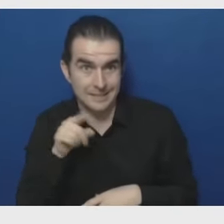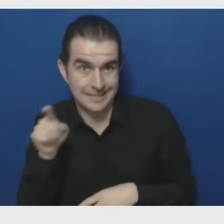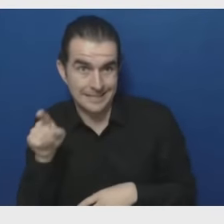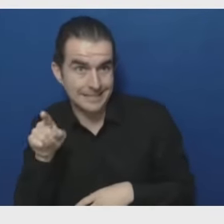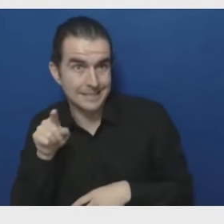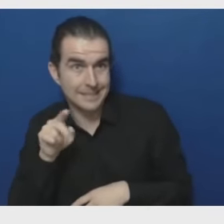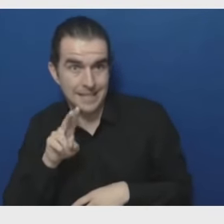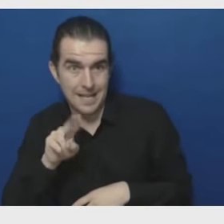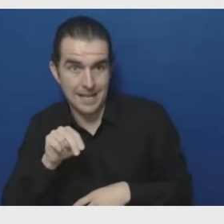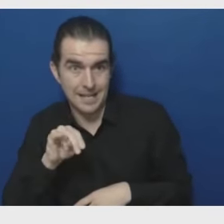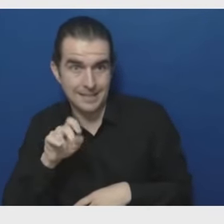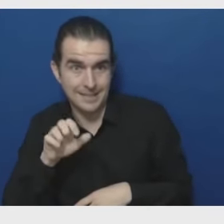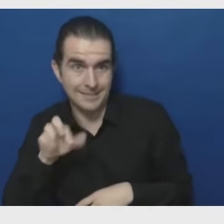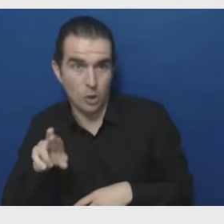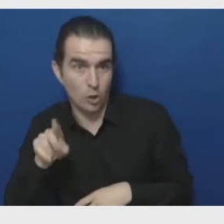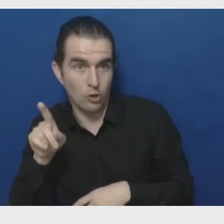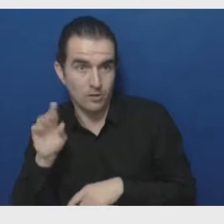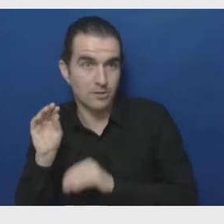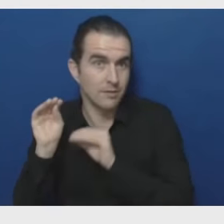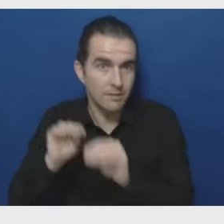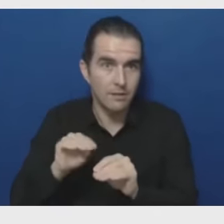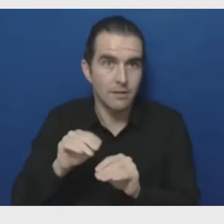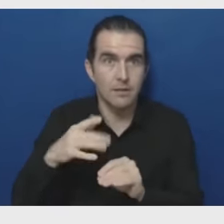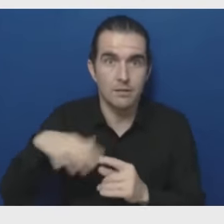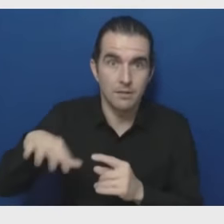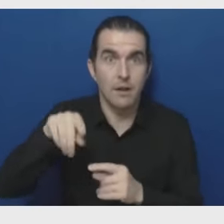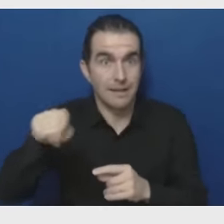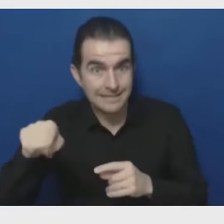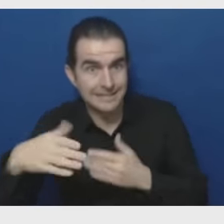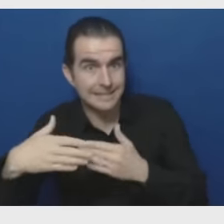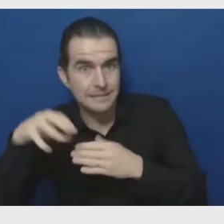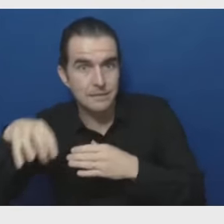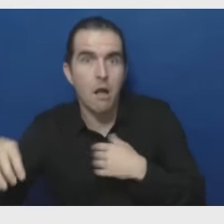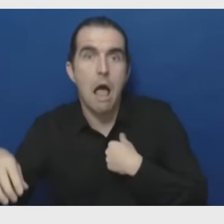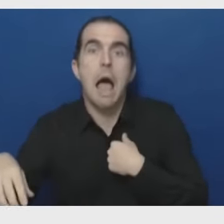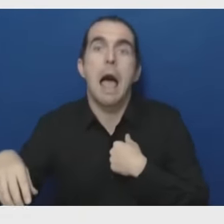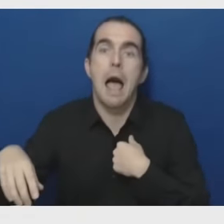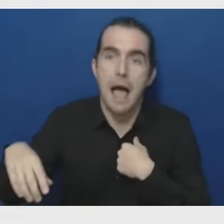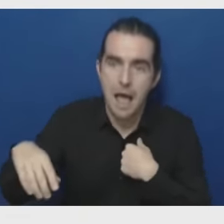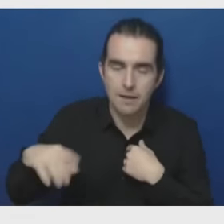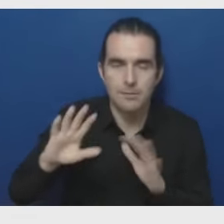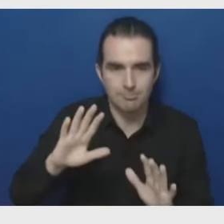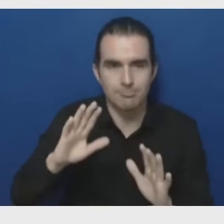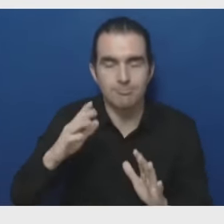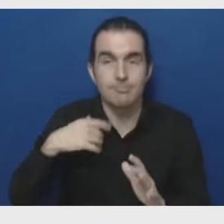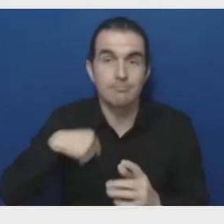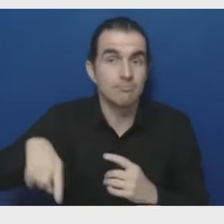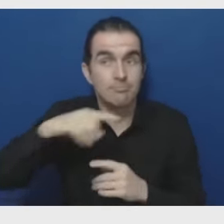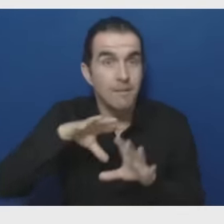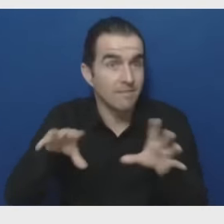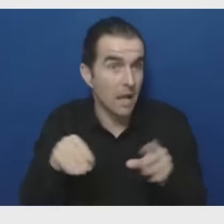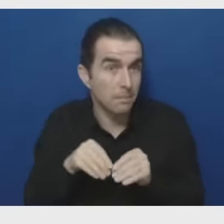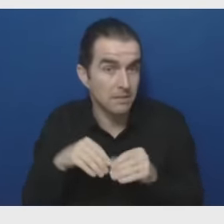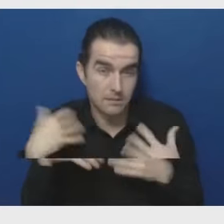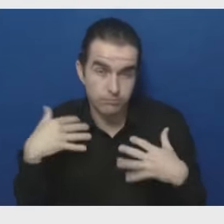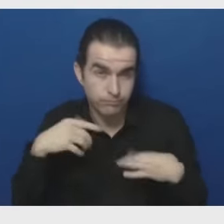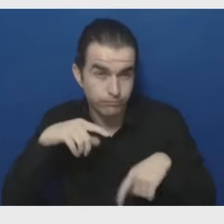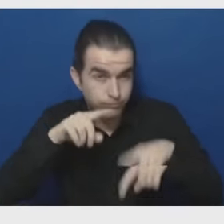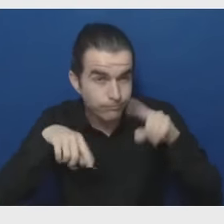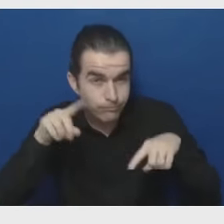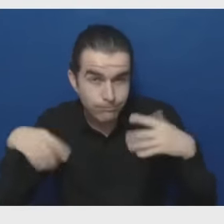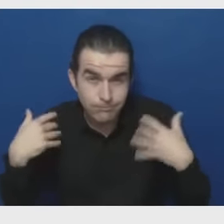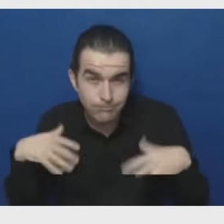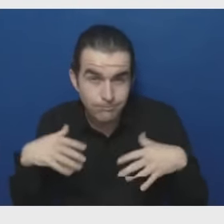Thank you so much, Amina. And I understand that you might need to take your leave from this conversation, but I would like to extend